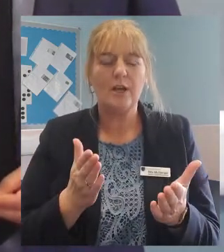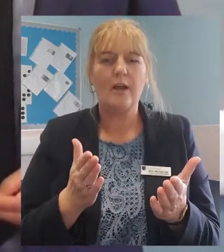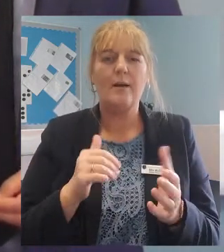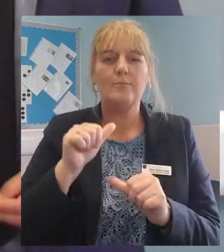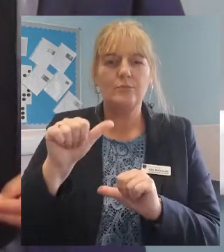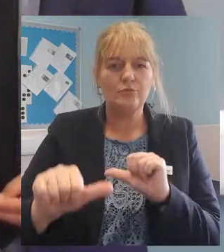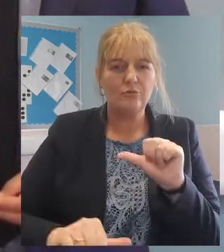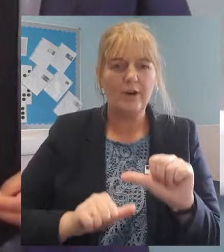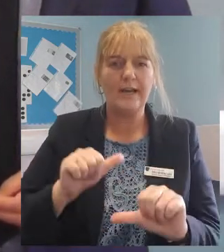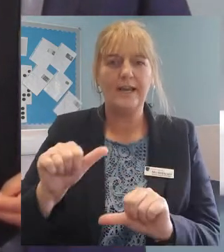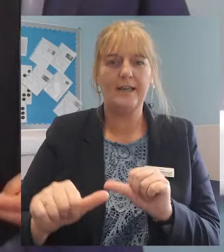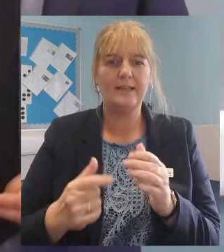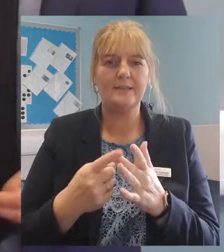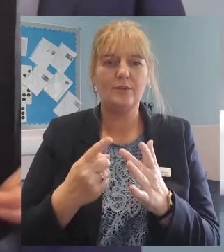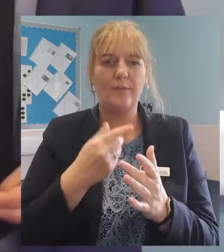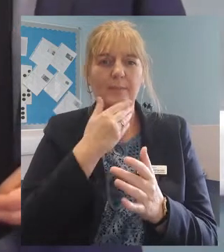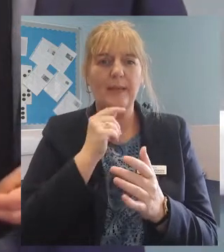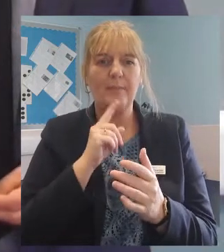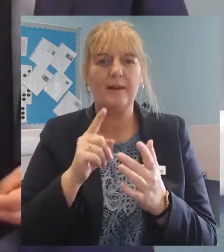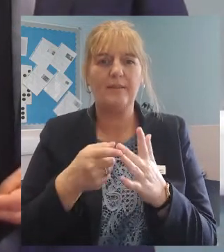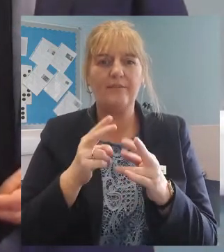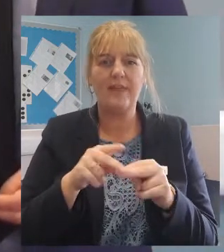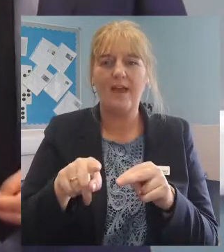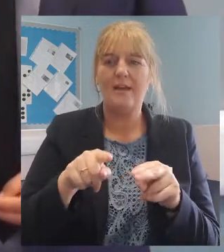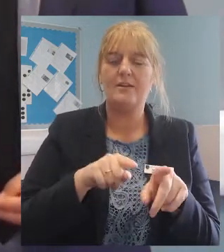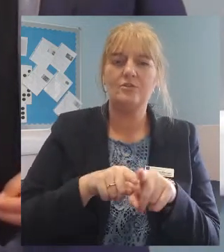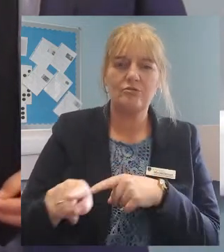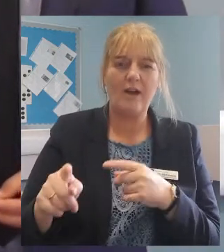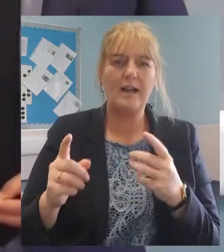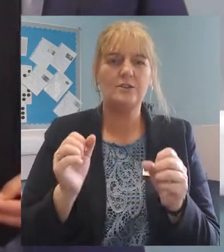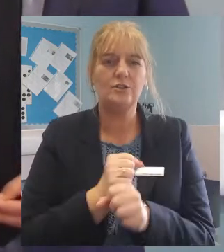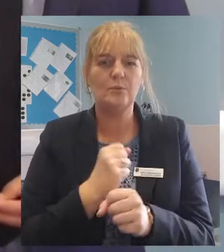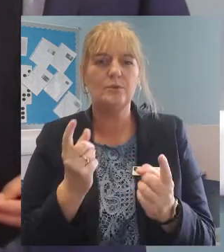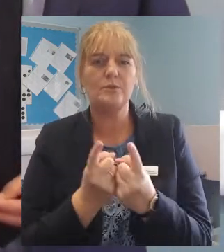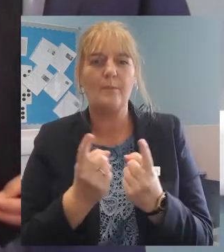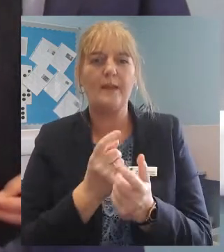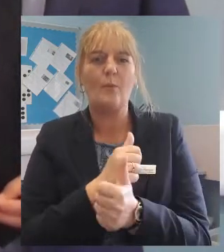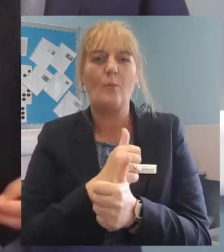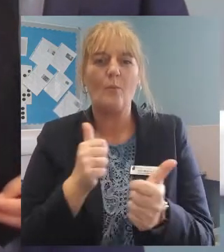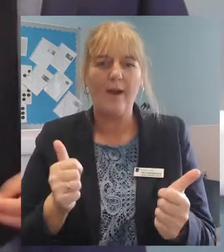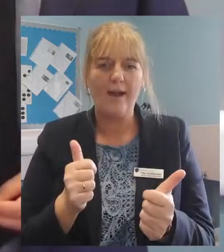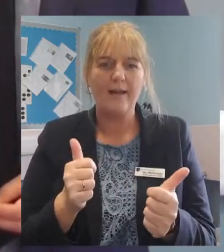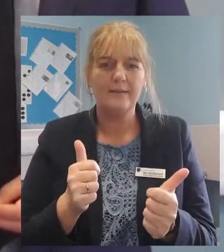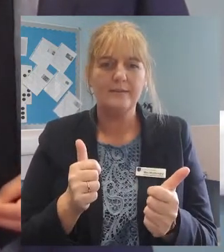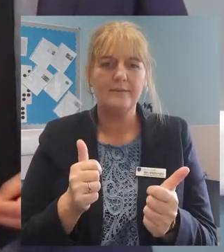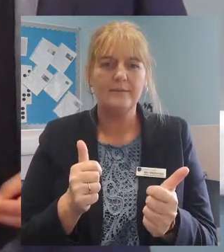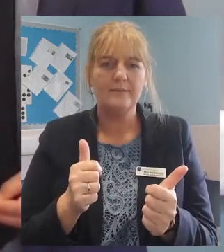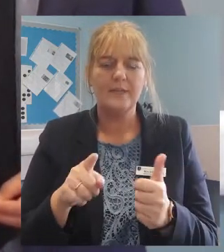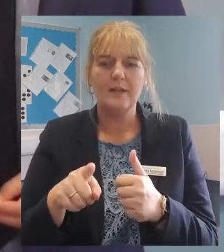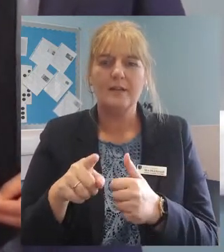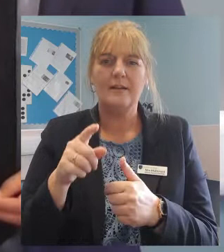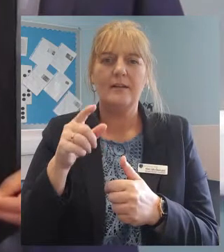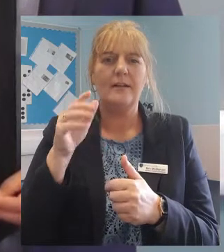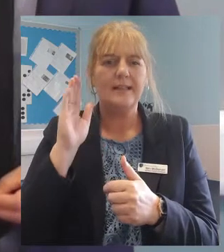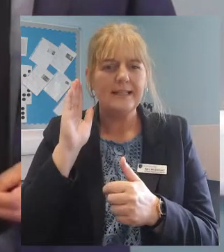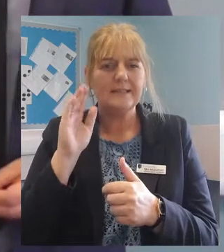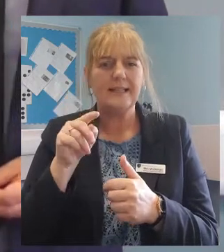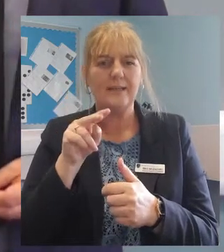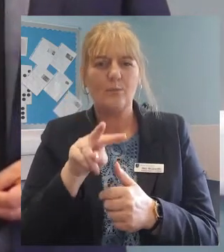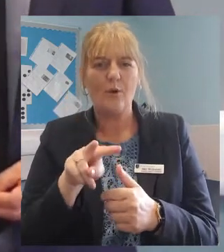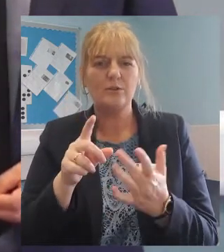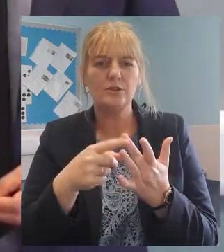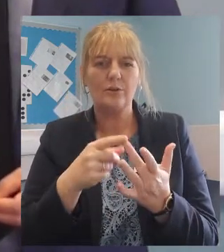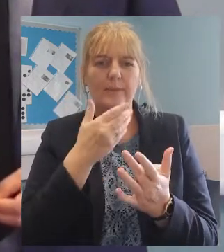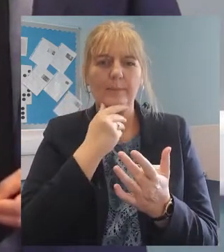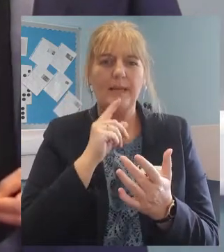praise other people when they've done something really well or tried very hard. It's listening carefully to others and